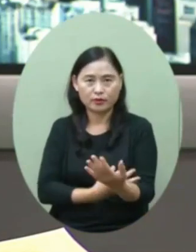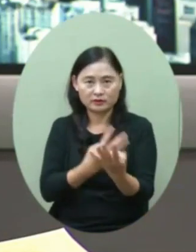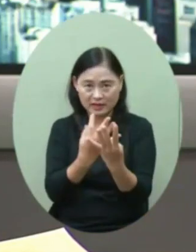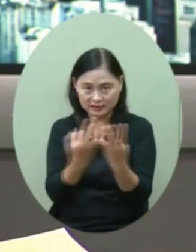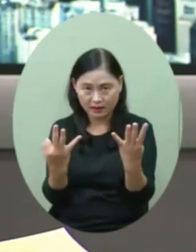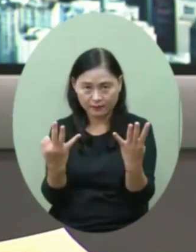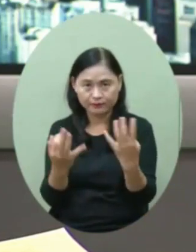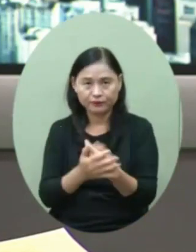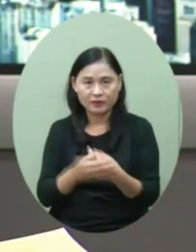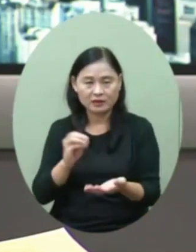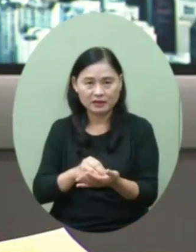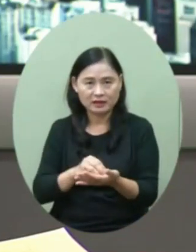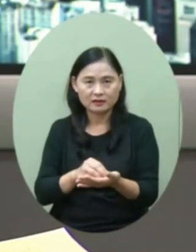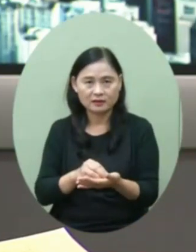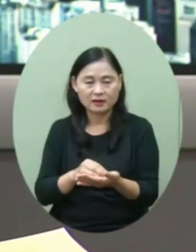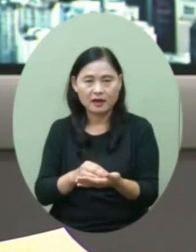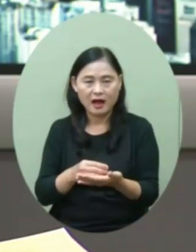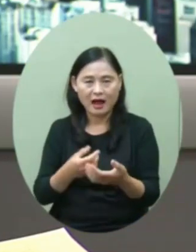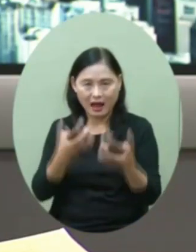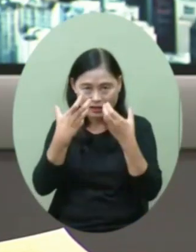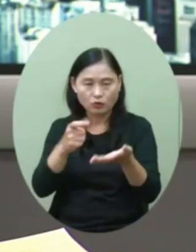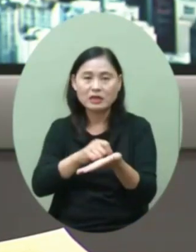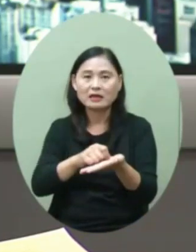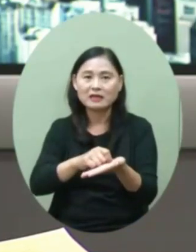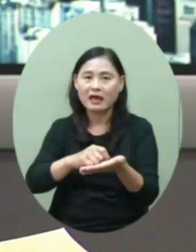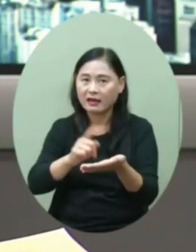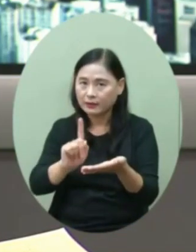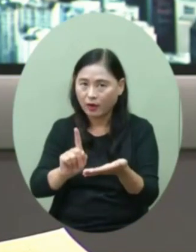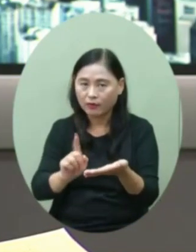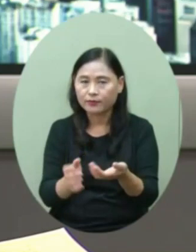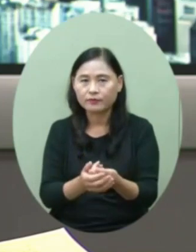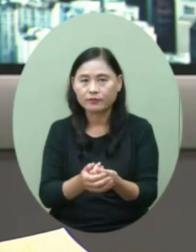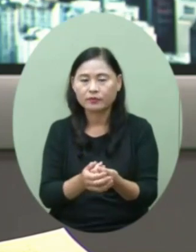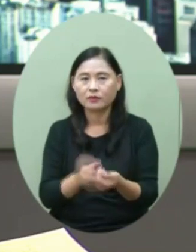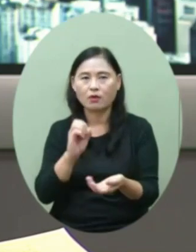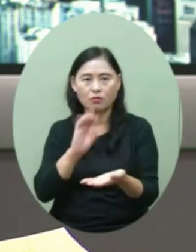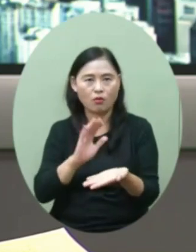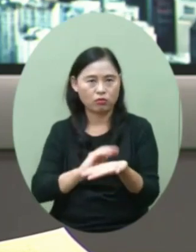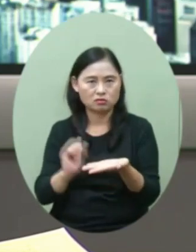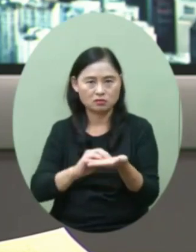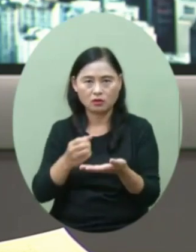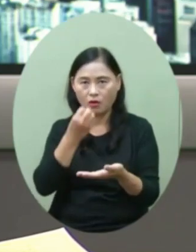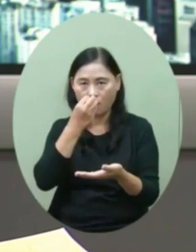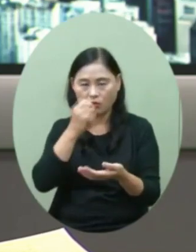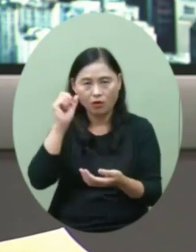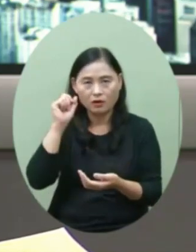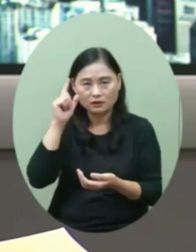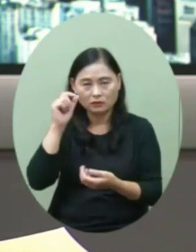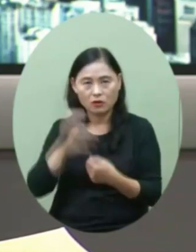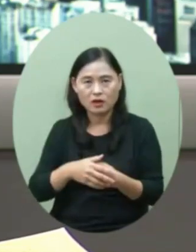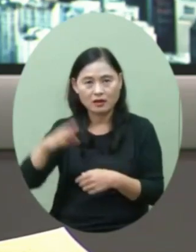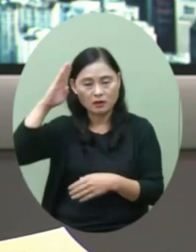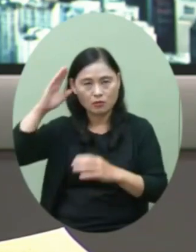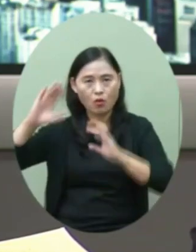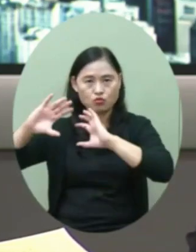I'd like to supplement. Now, for Article 43, we have to note the